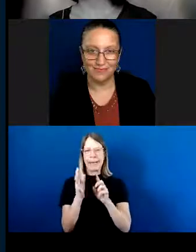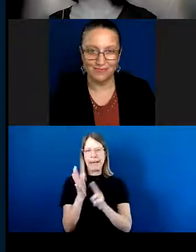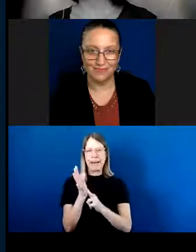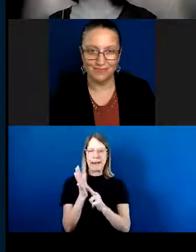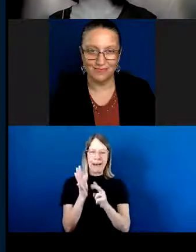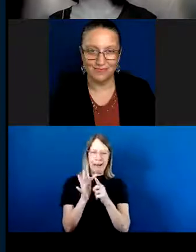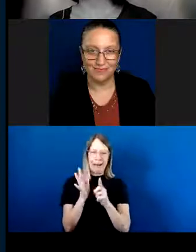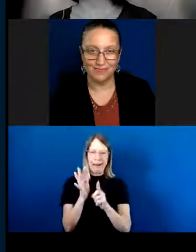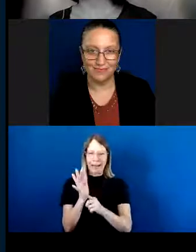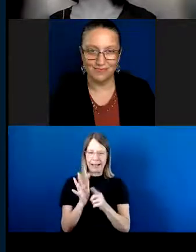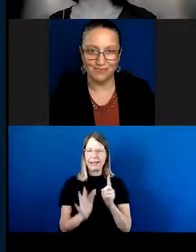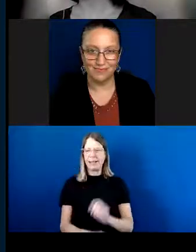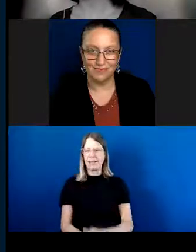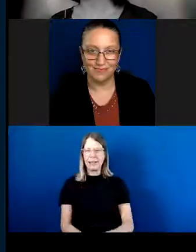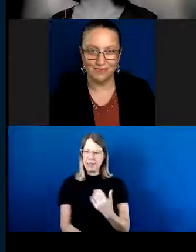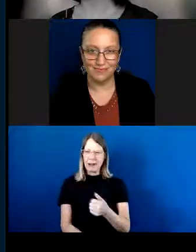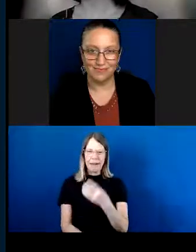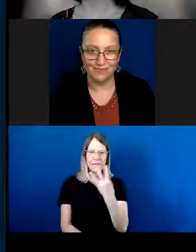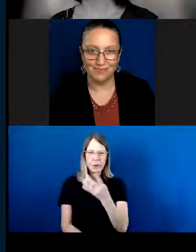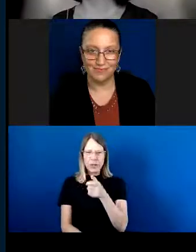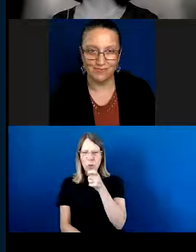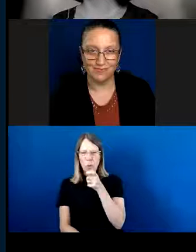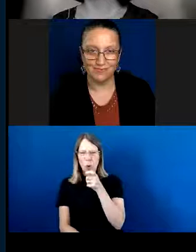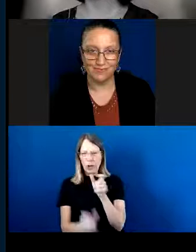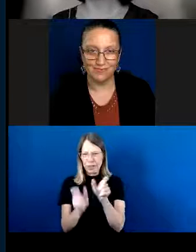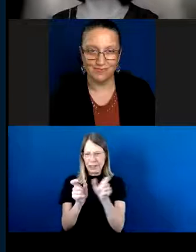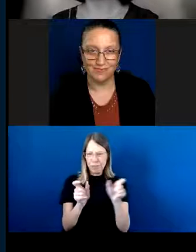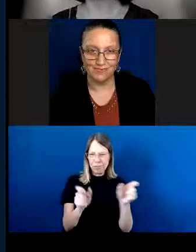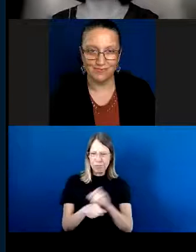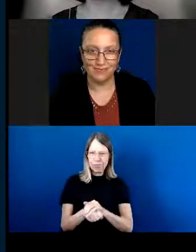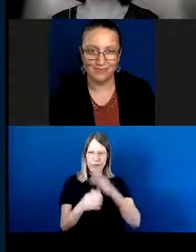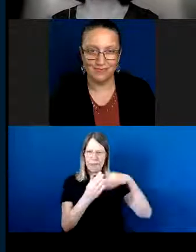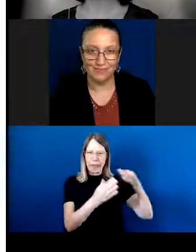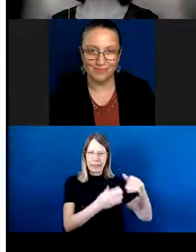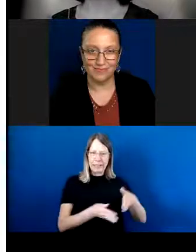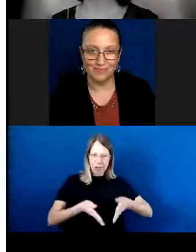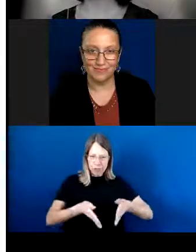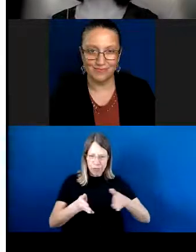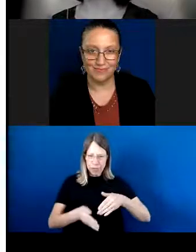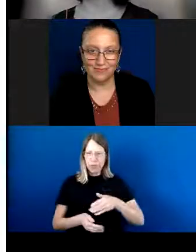includes a series of 14 words and phrases which were painted onto the ground and walls of the lane in white.